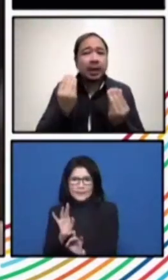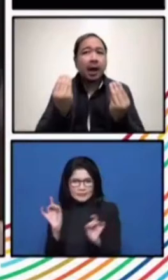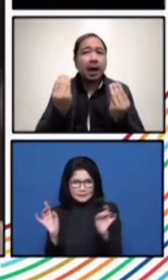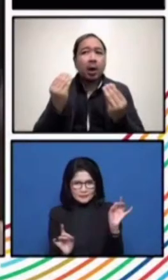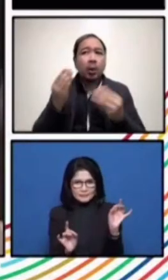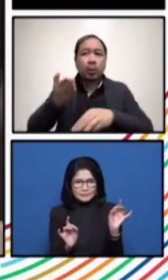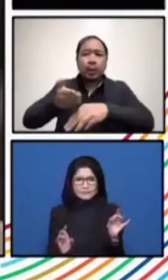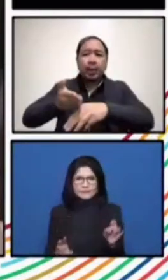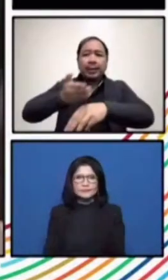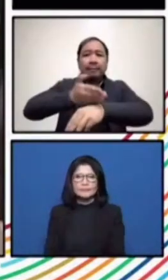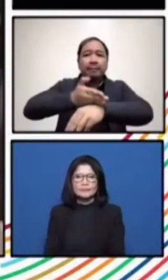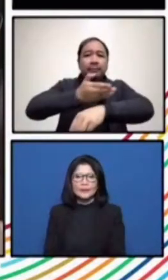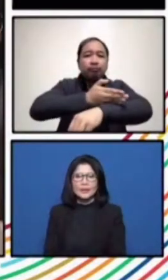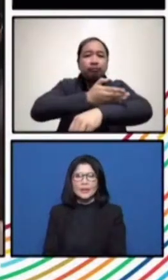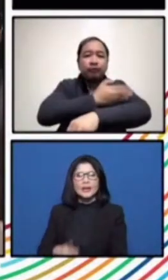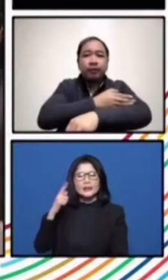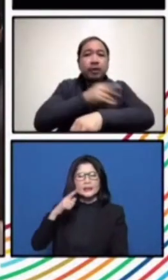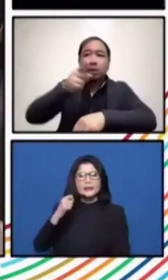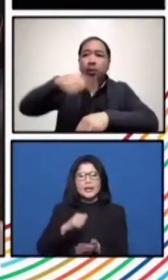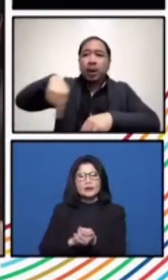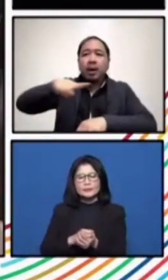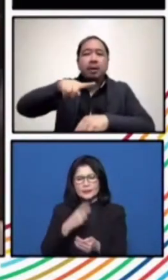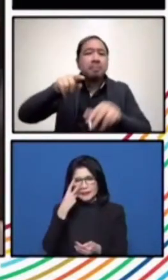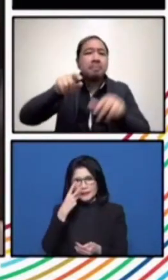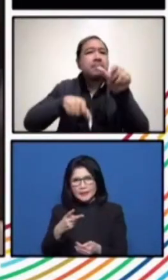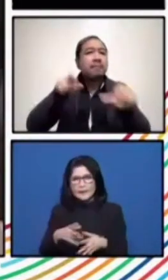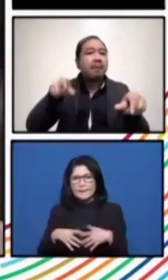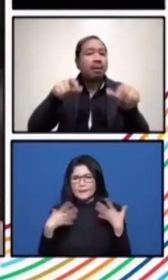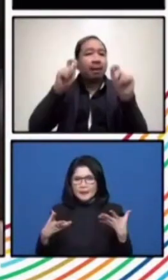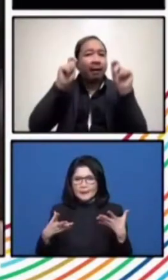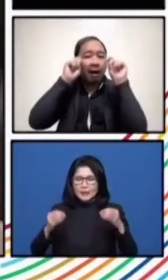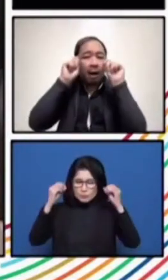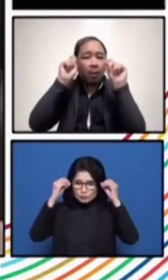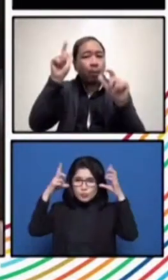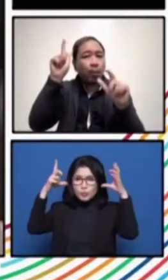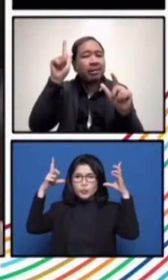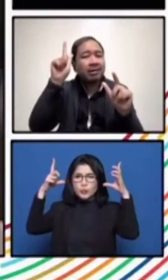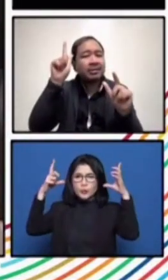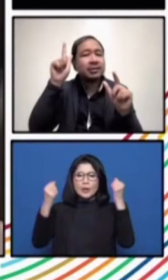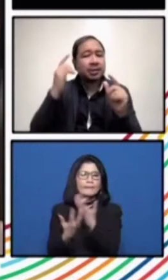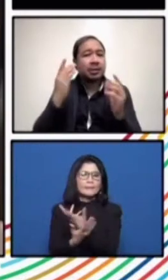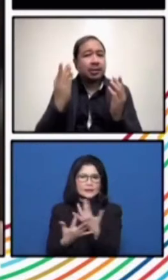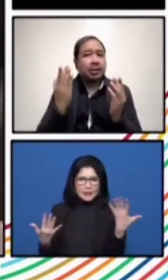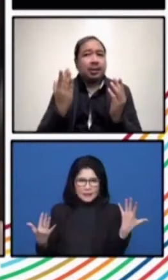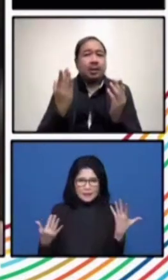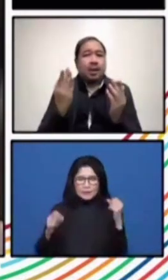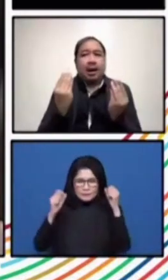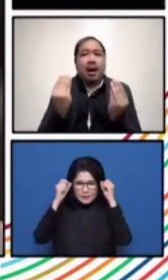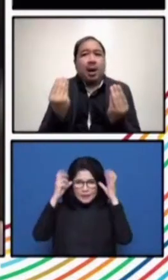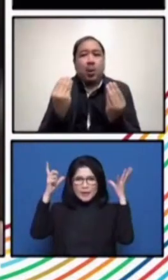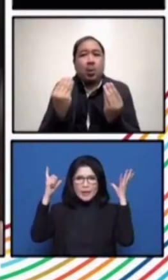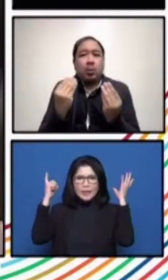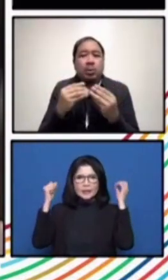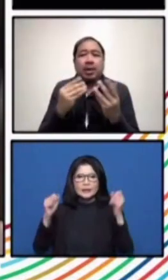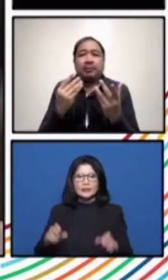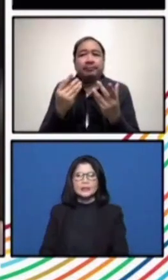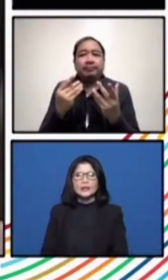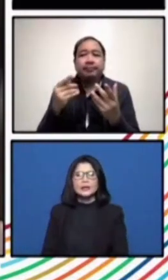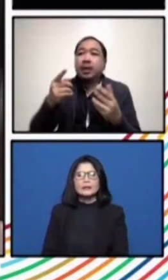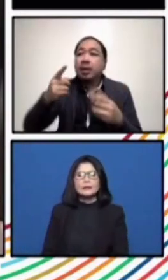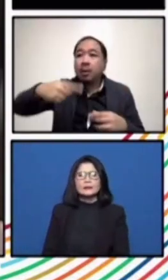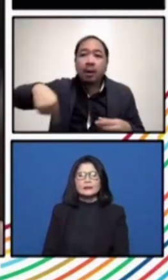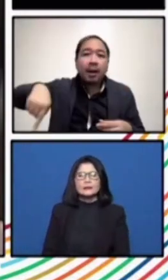among the people awareness level and what kind of capacity one should have to ensure this